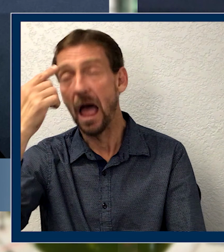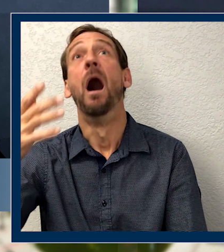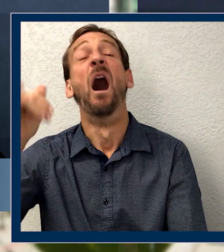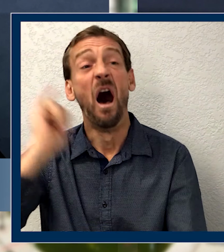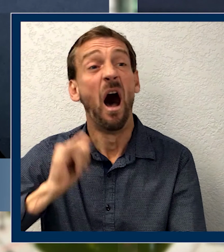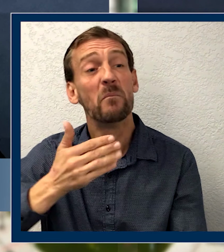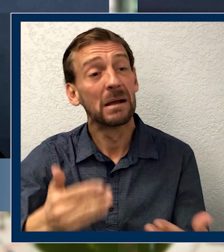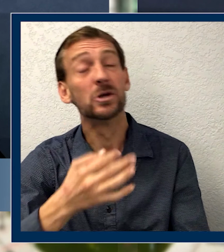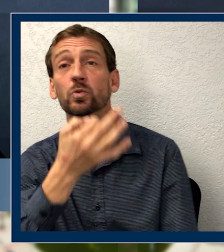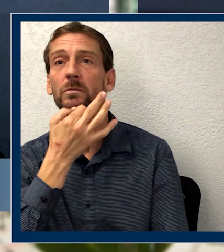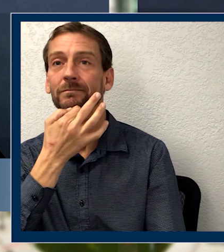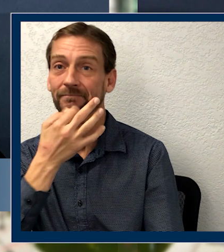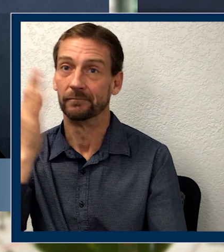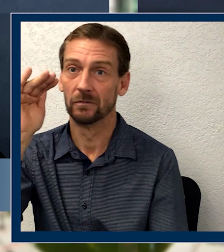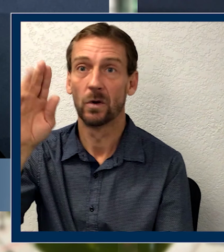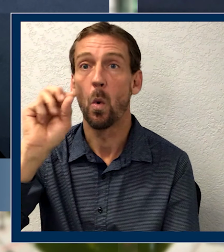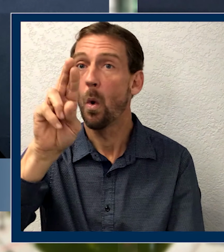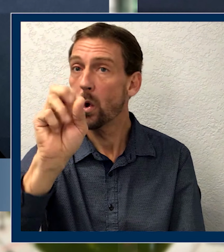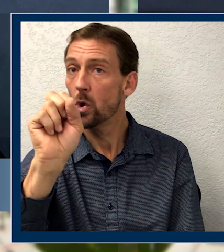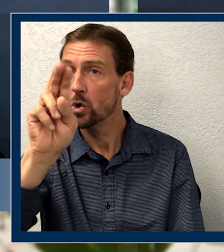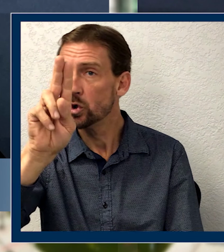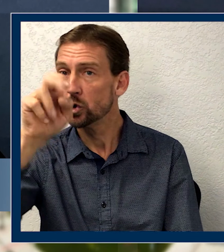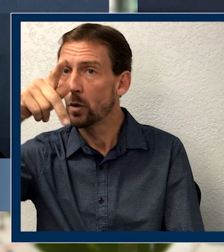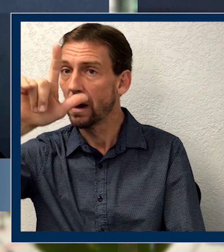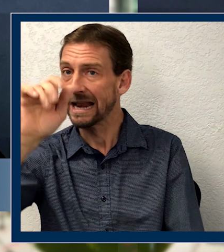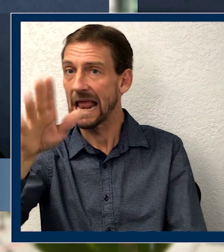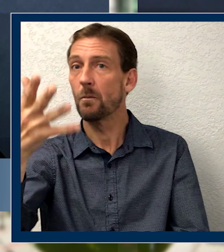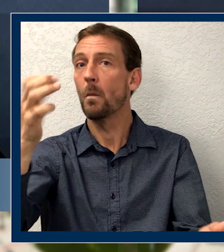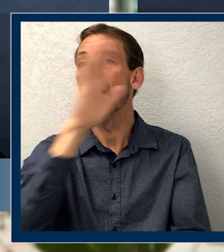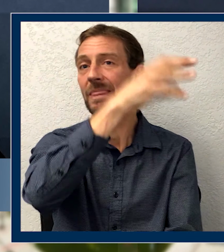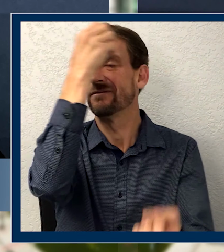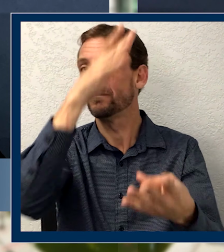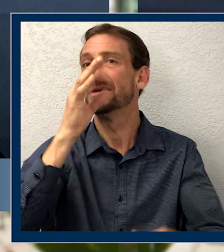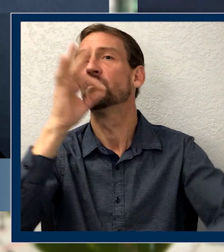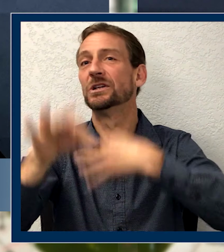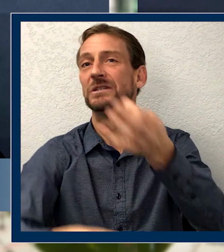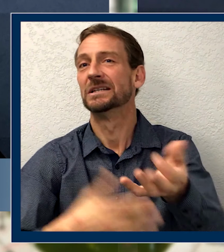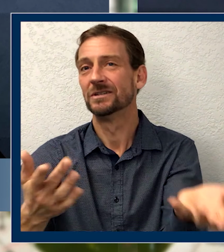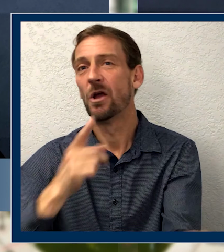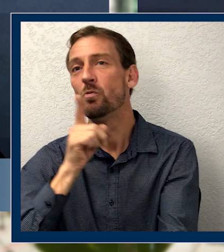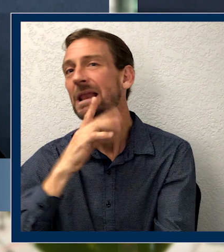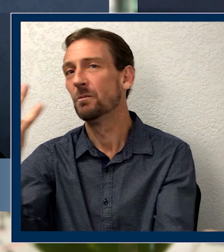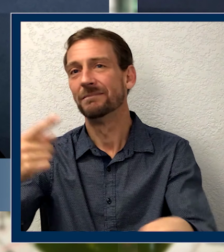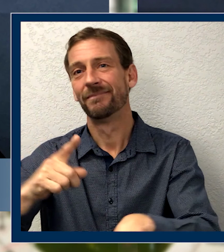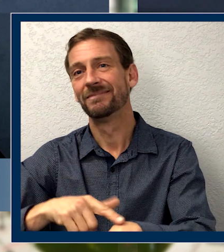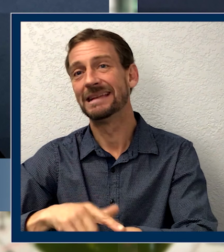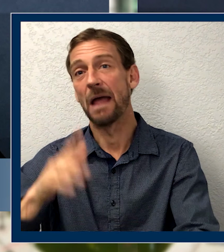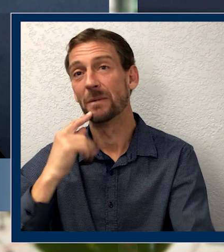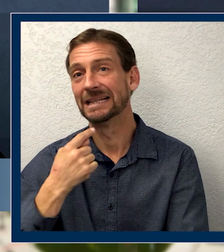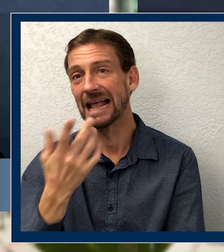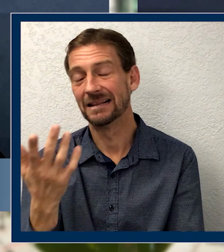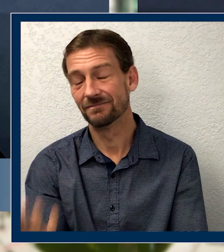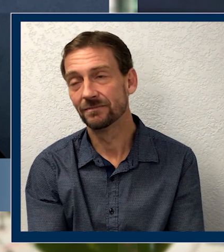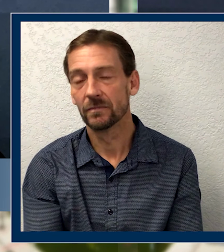or maybe the super lab will impact how they want their data. I guess only time will tell. So the super lab